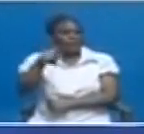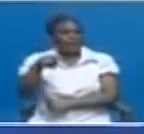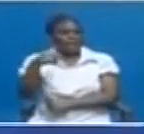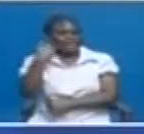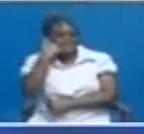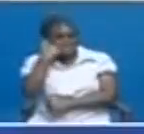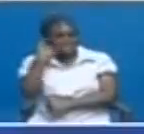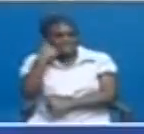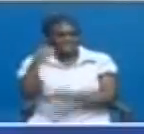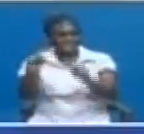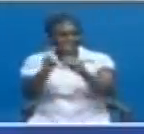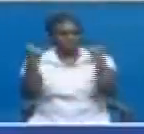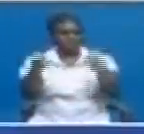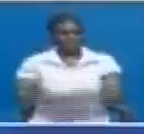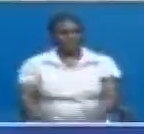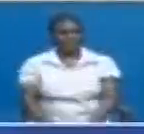in his school.